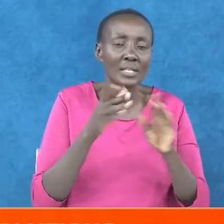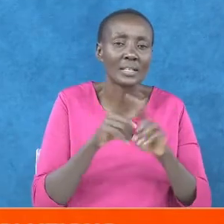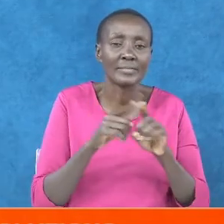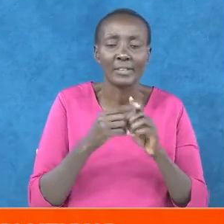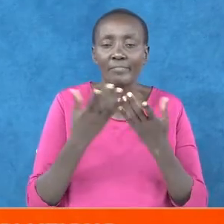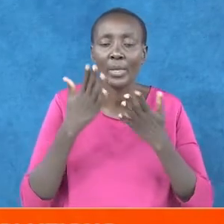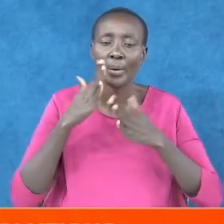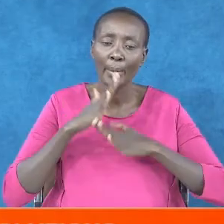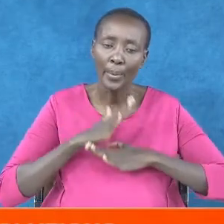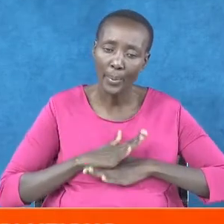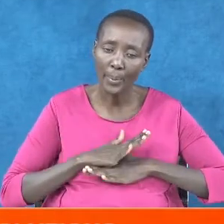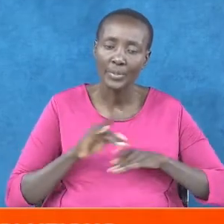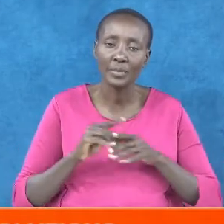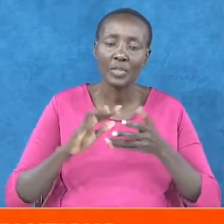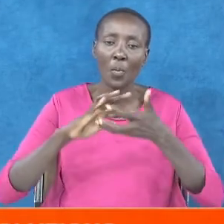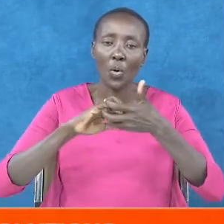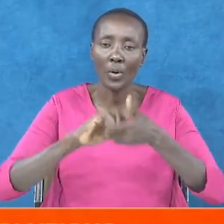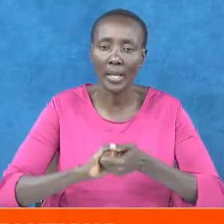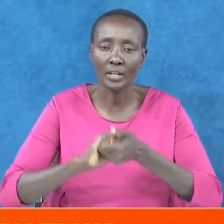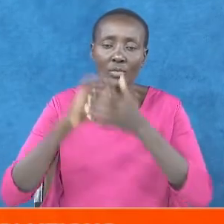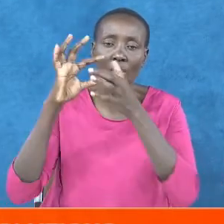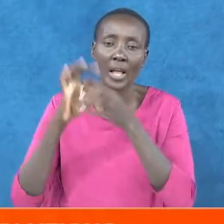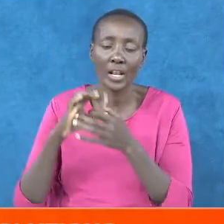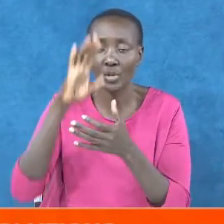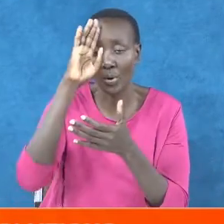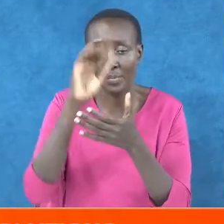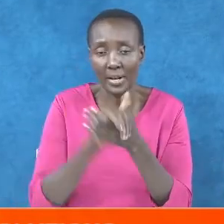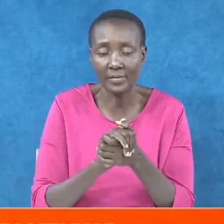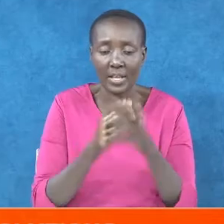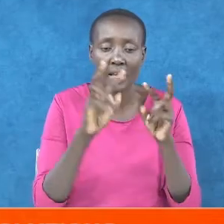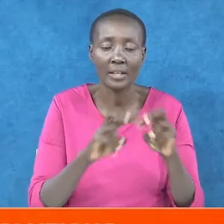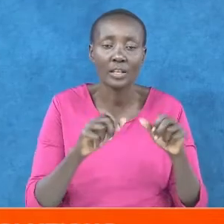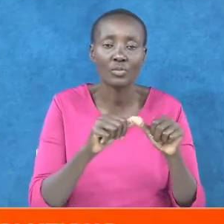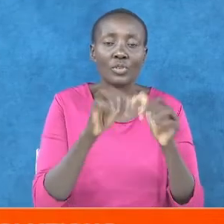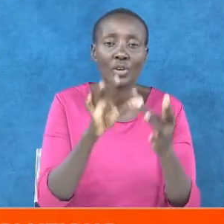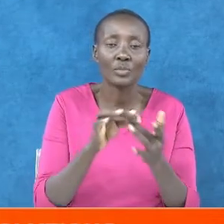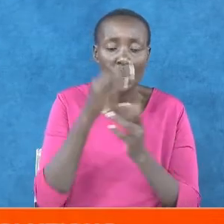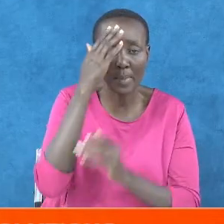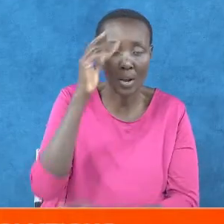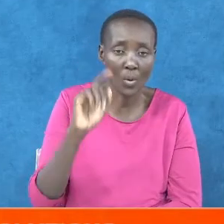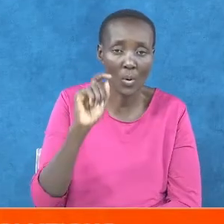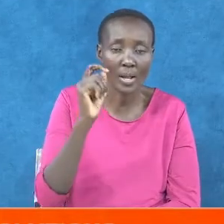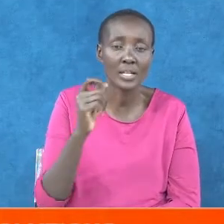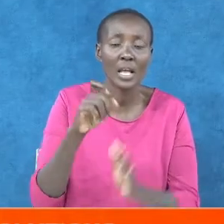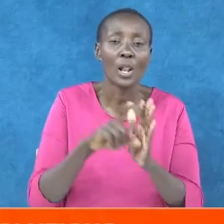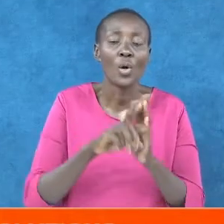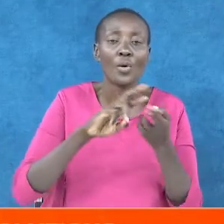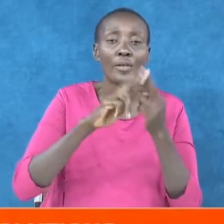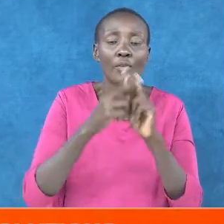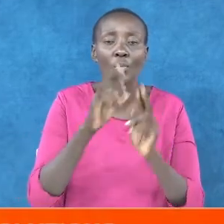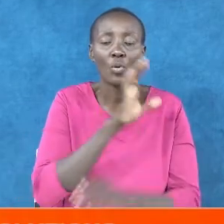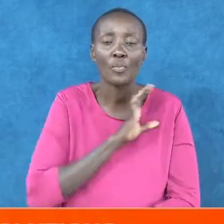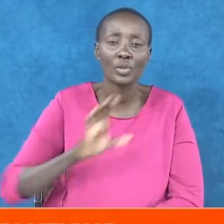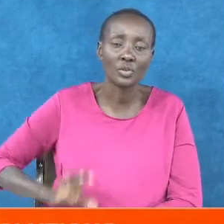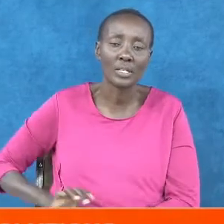matches their cultural beliefs, etc. So there are a lot of studies, especially I know the Kenya Law Reform Commission has really been